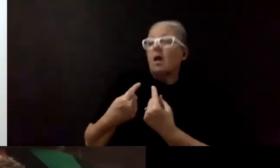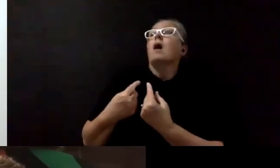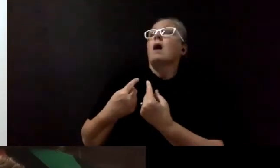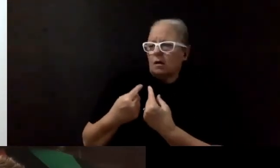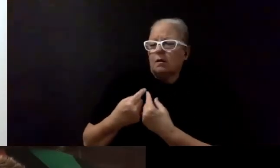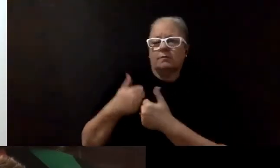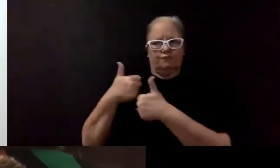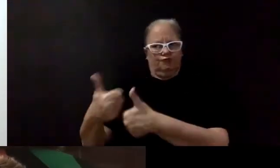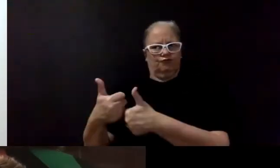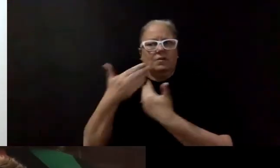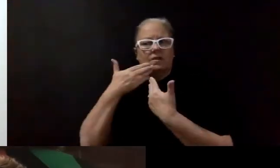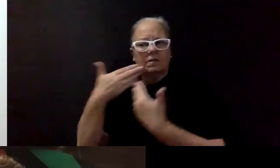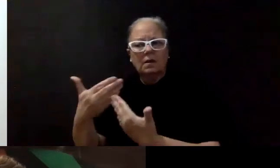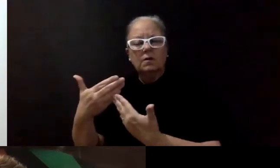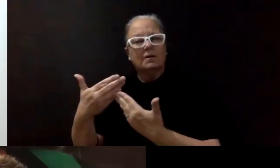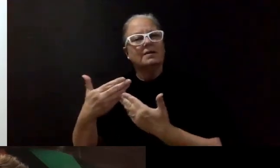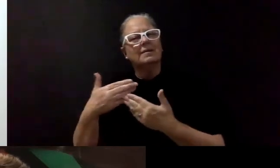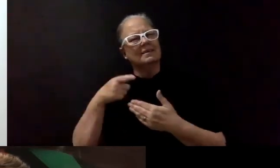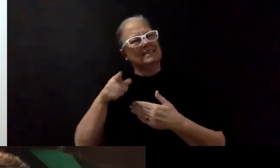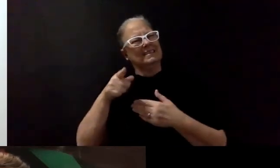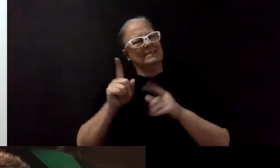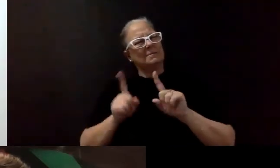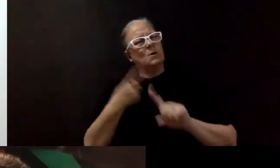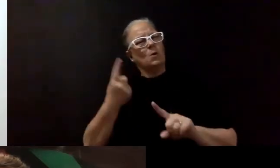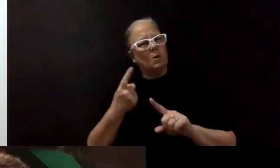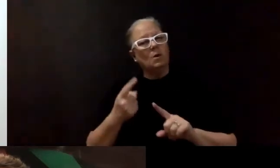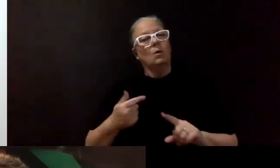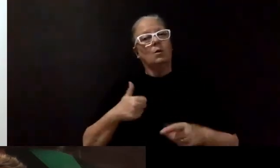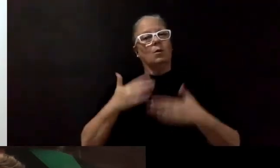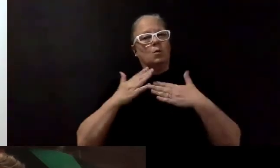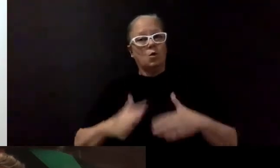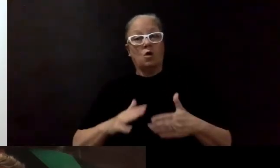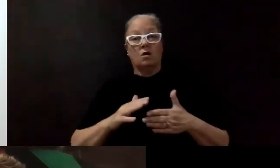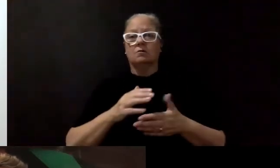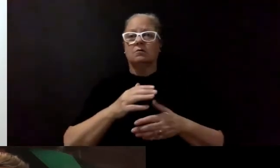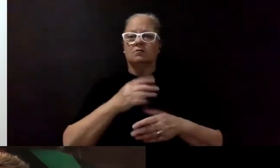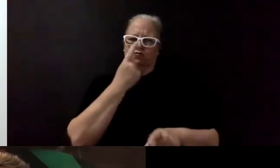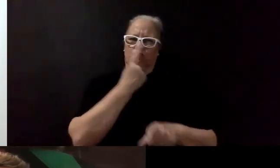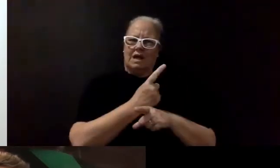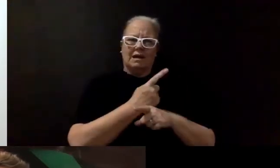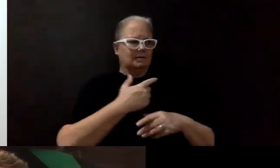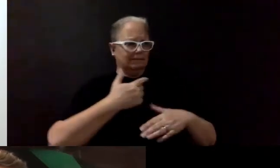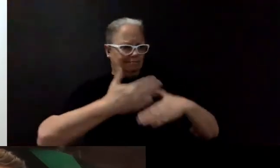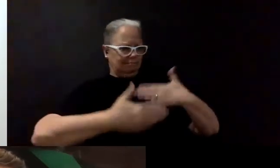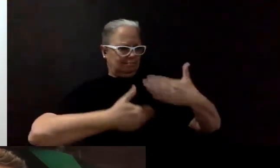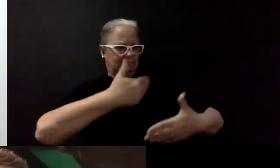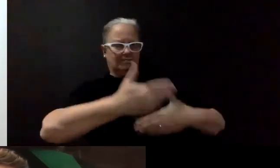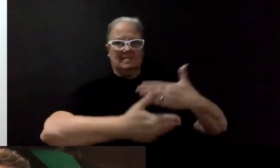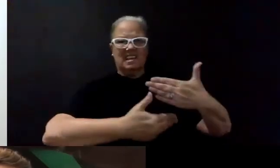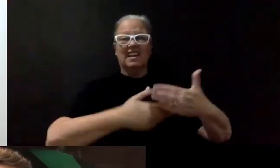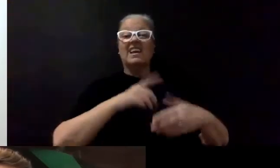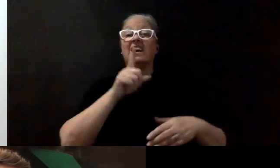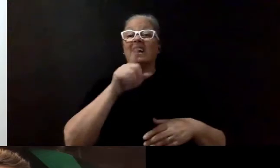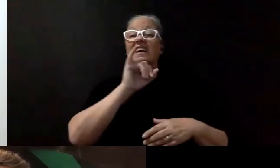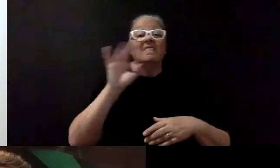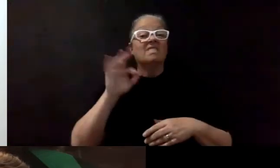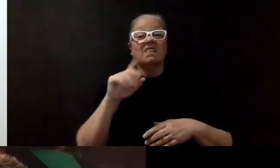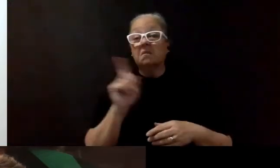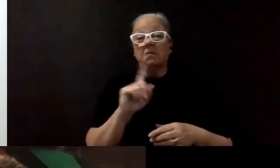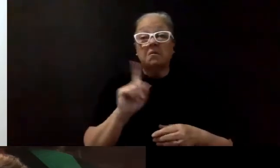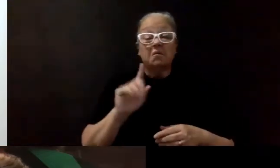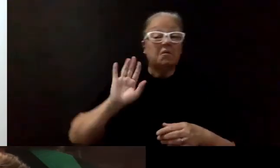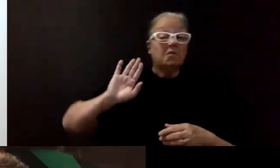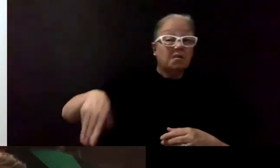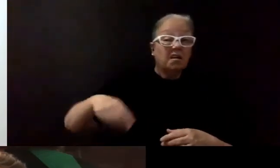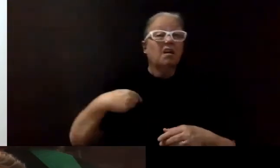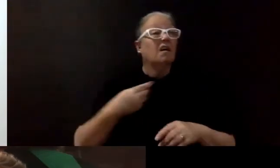in touch with and have our fingers on the pulse of that sector. If we don't do that, we run the risk of me getting